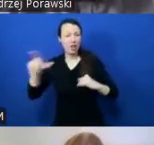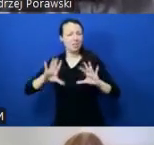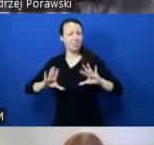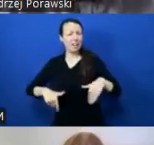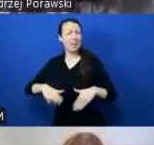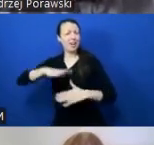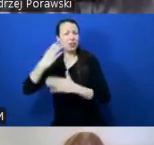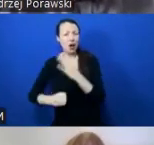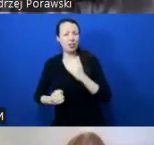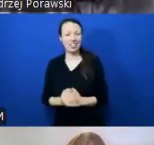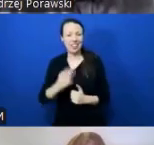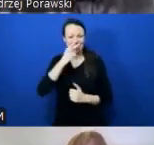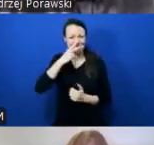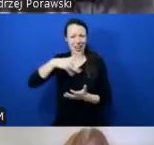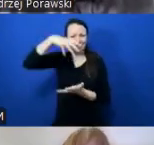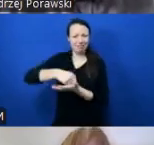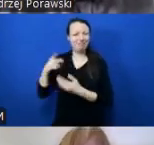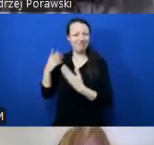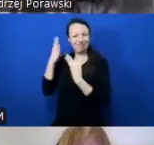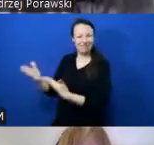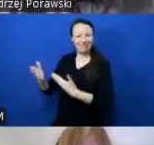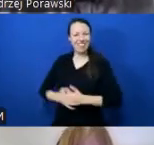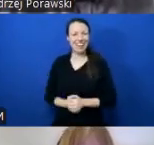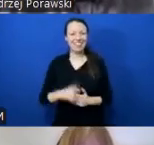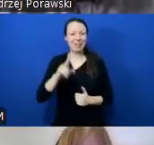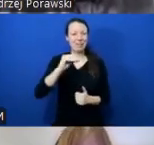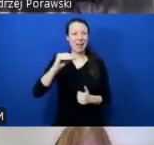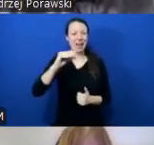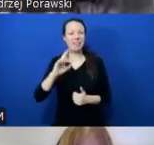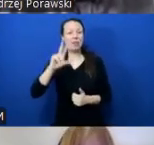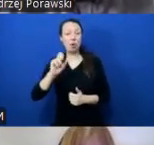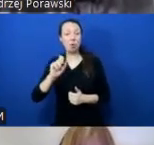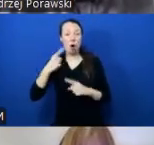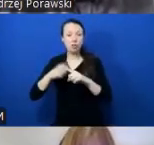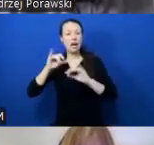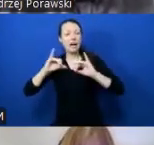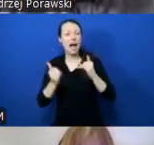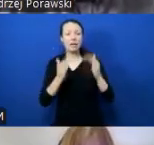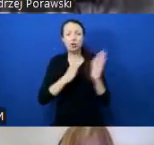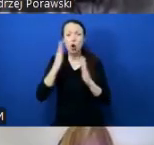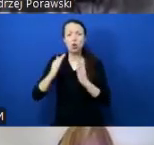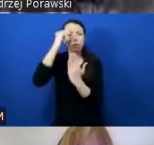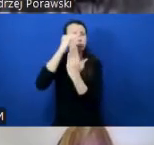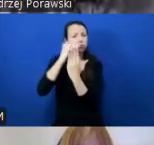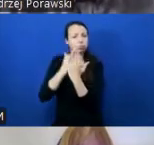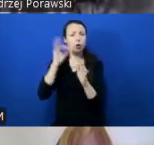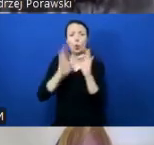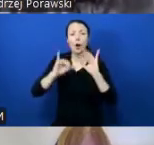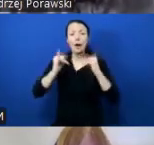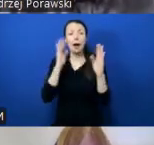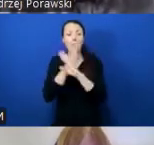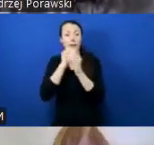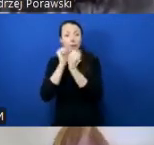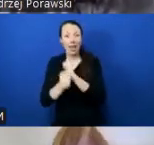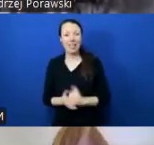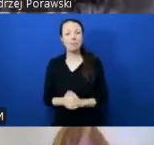used in Switzerland, that is Heat Toolbox. This is a sort of a guide how to prepare the city for climate change, how to make